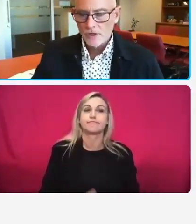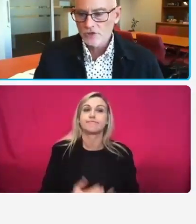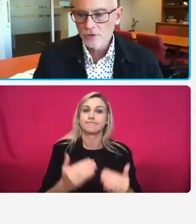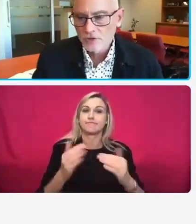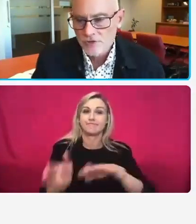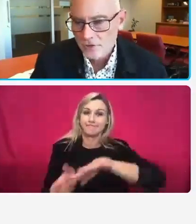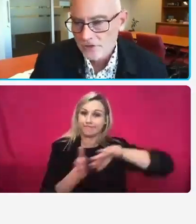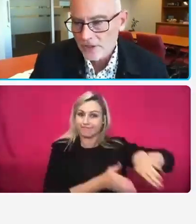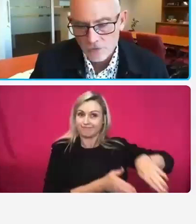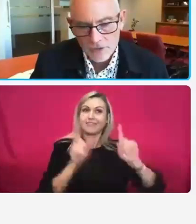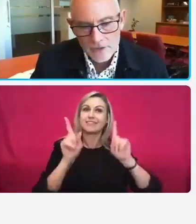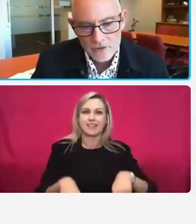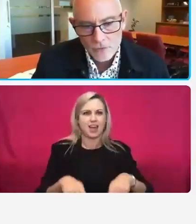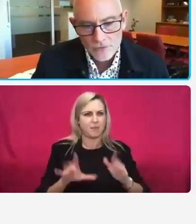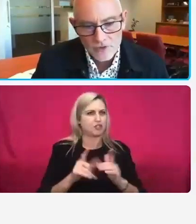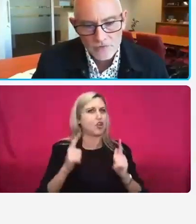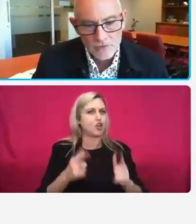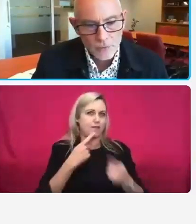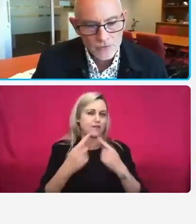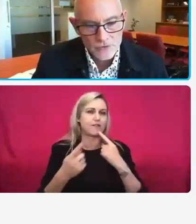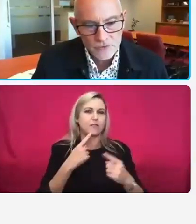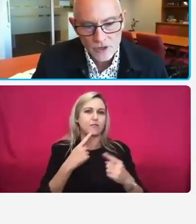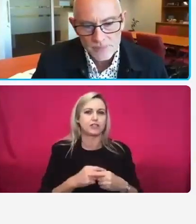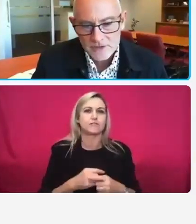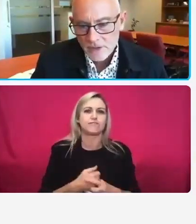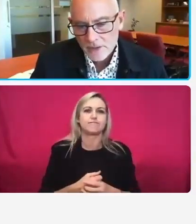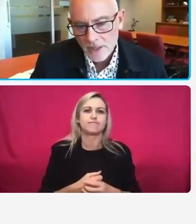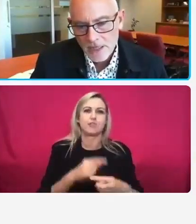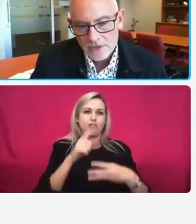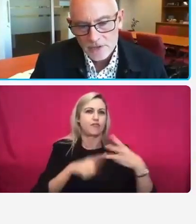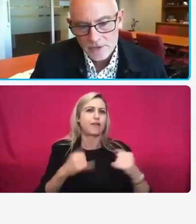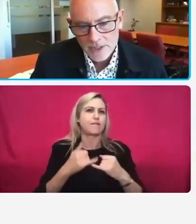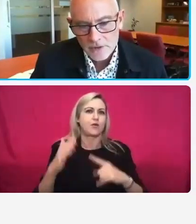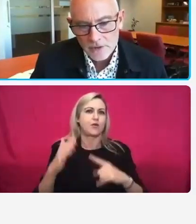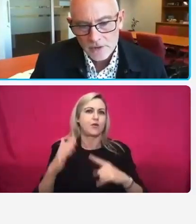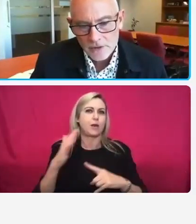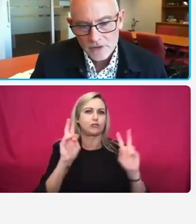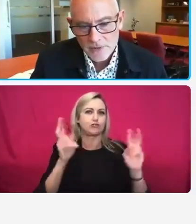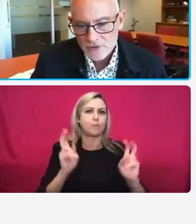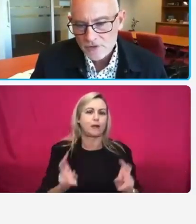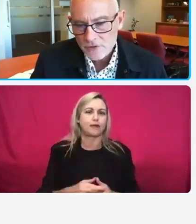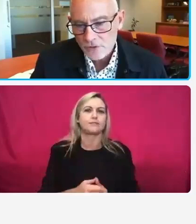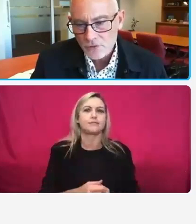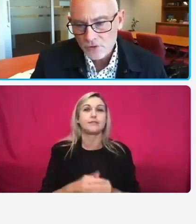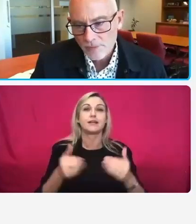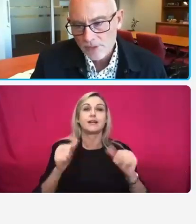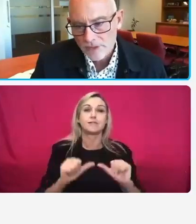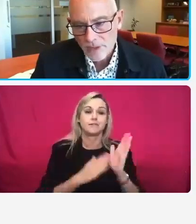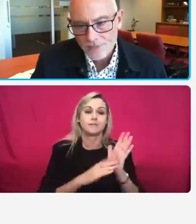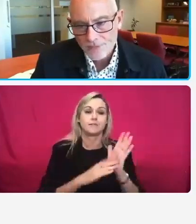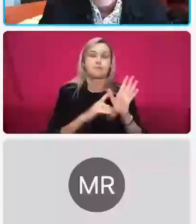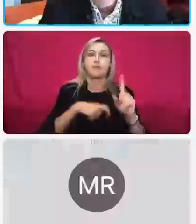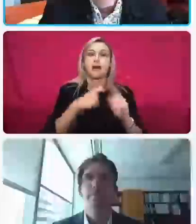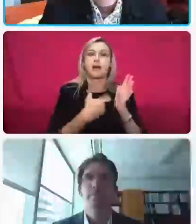with the slideshow because there's a lot to get through today. These are all three very important topics. And so I'd now like to introduce Mark Richardson, who will talk to you about